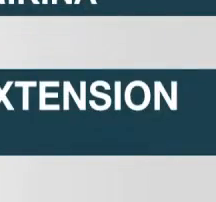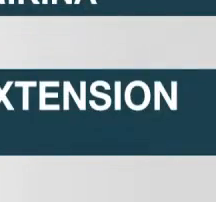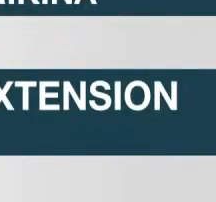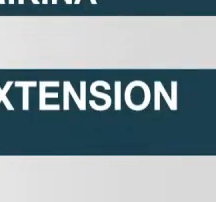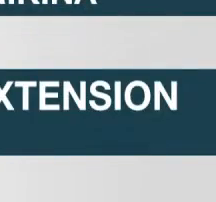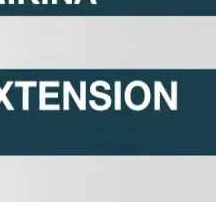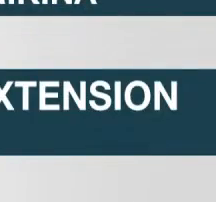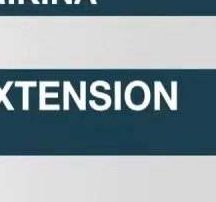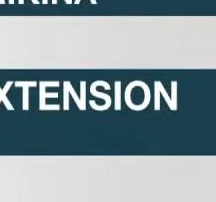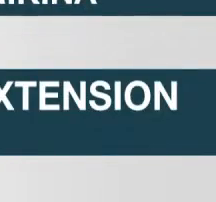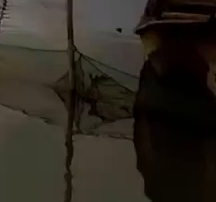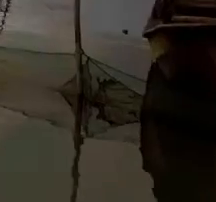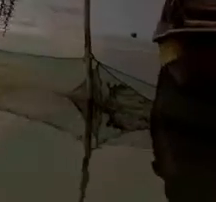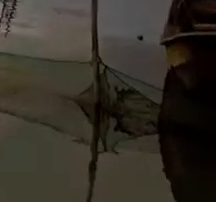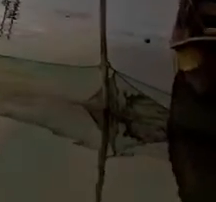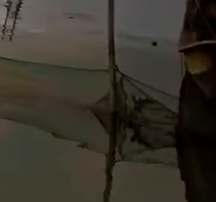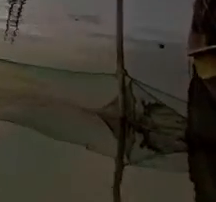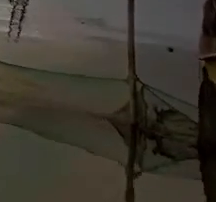still those